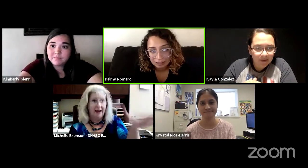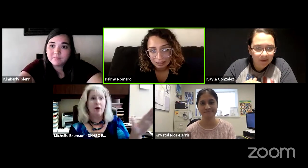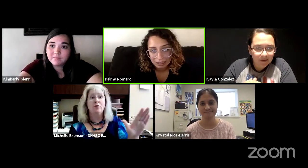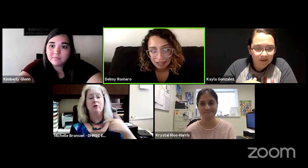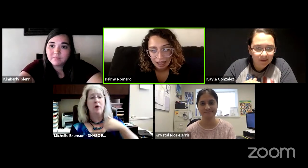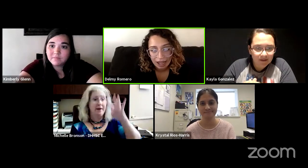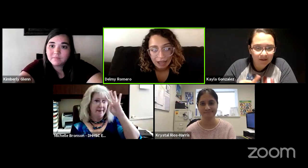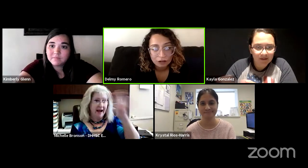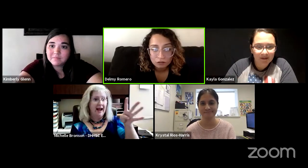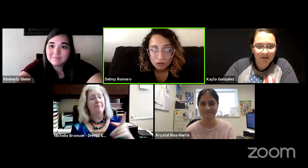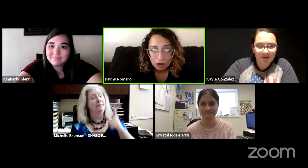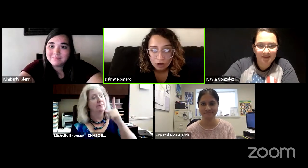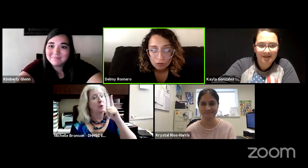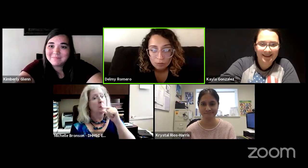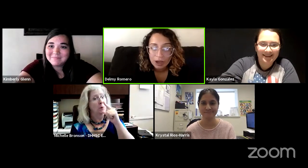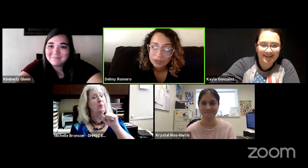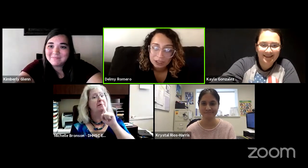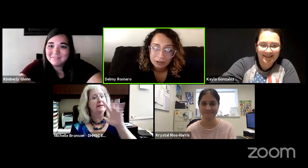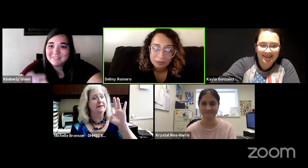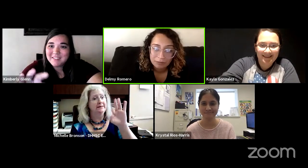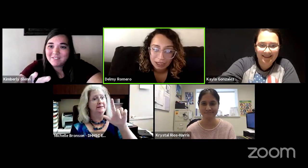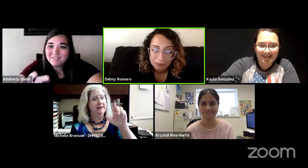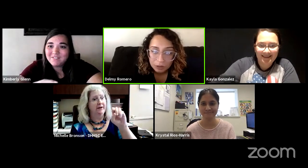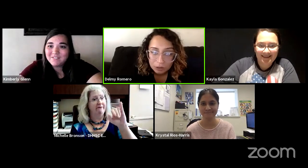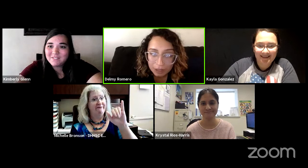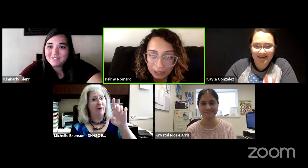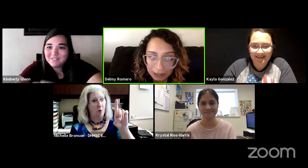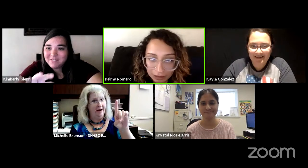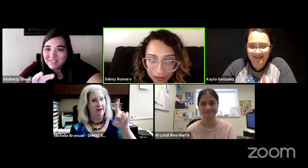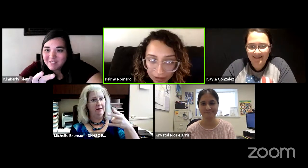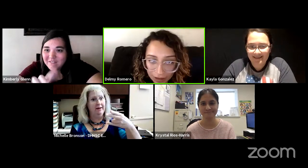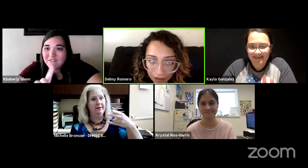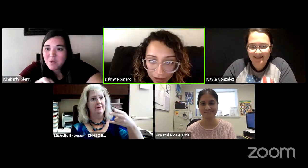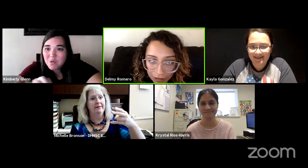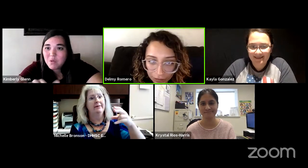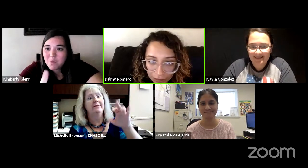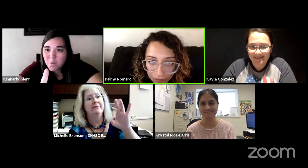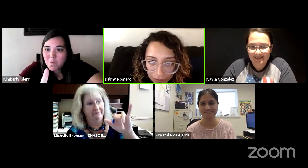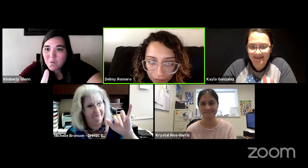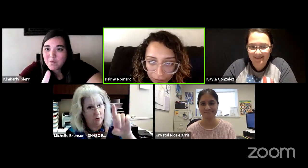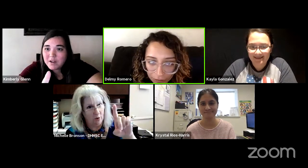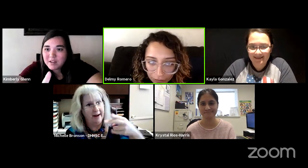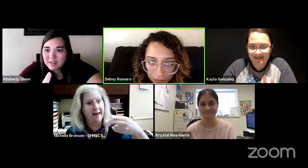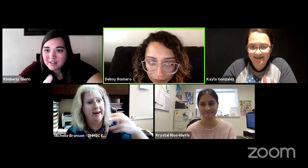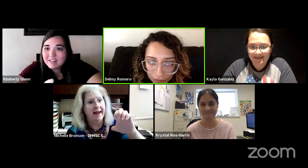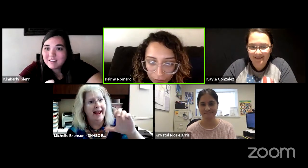Michelle? I don't know, but I'm just gonna make it. Who is?